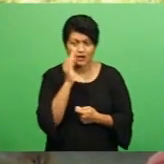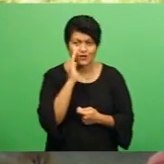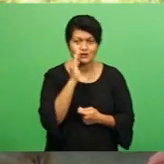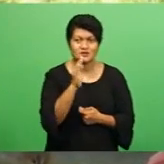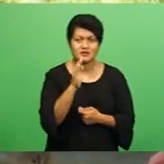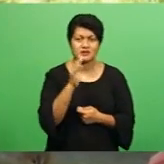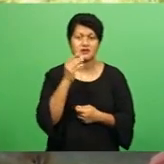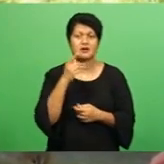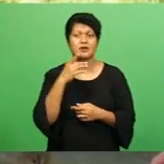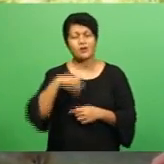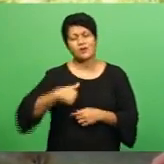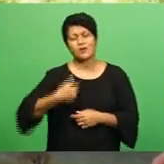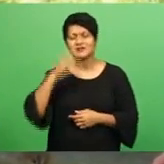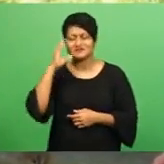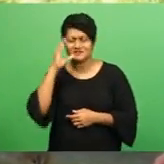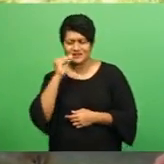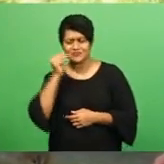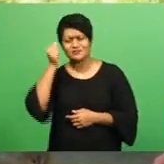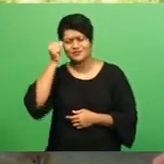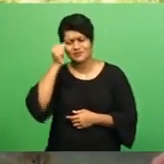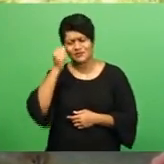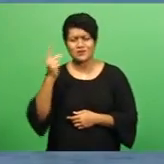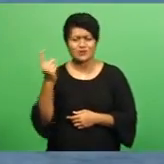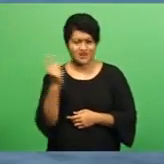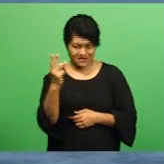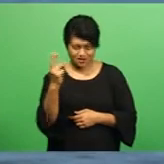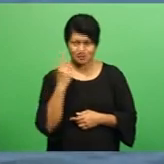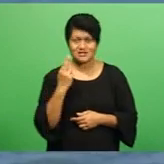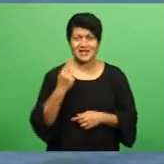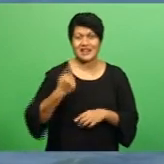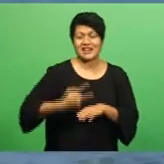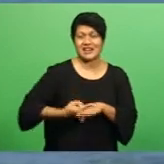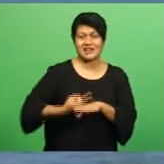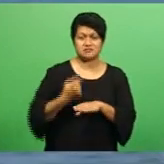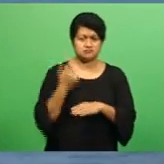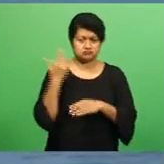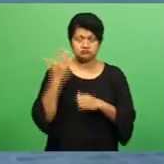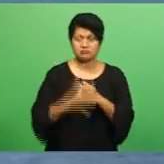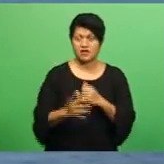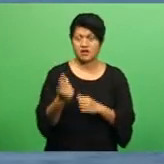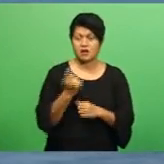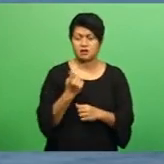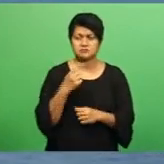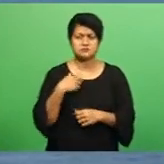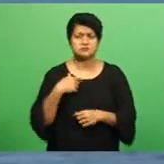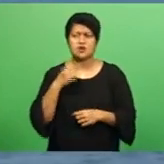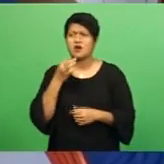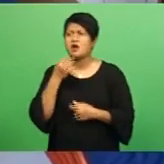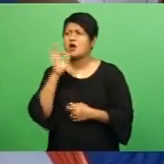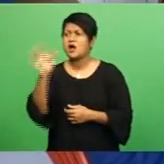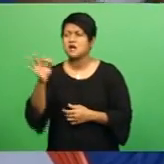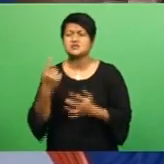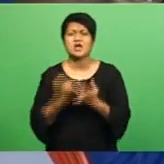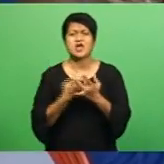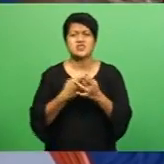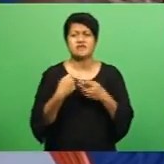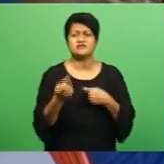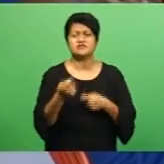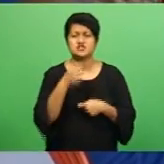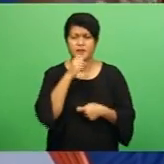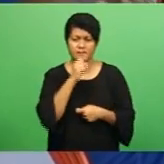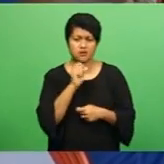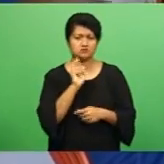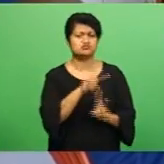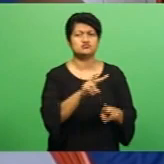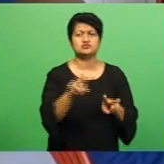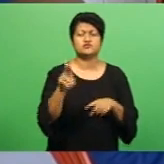slept knowing that he will return late last night. When he didn't, he called other fishermen to go and look for him in the morning. Metuisela's